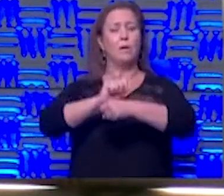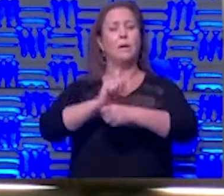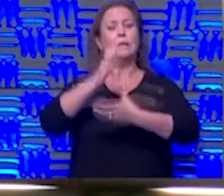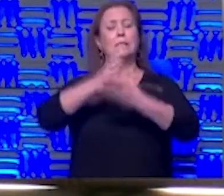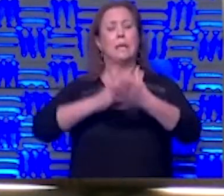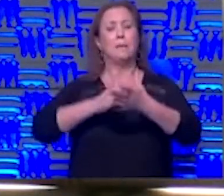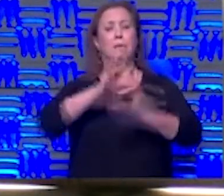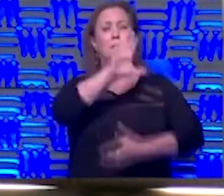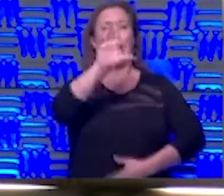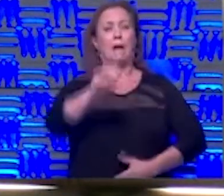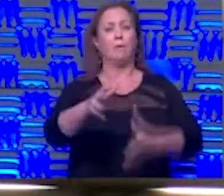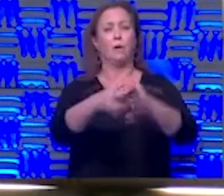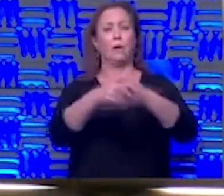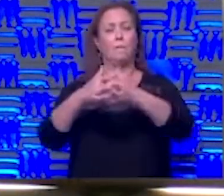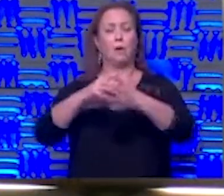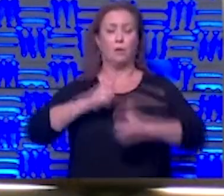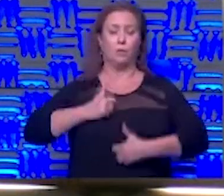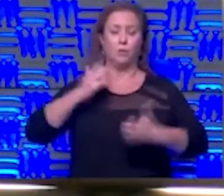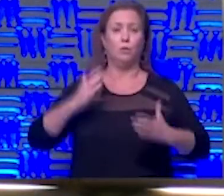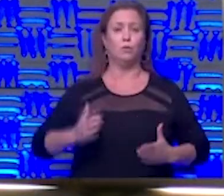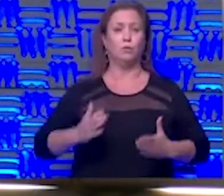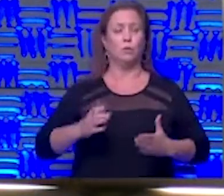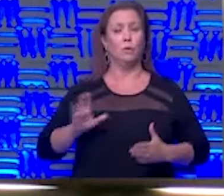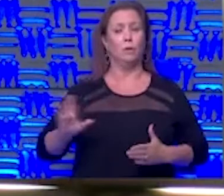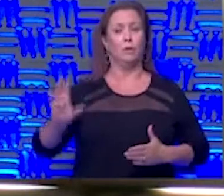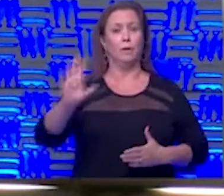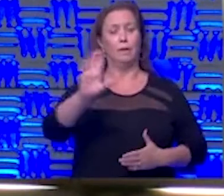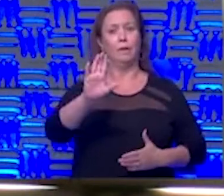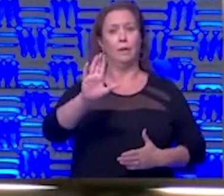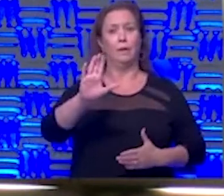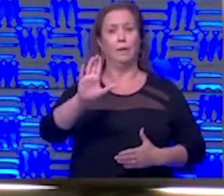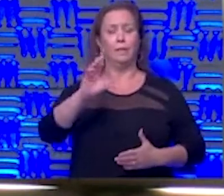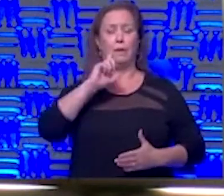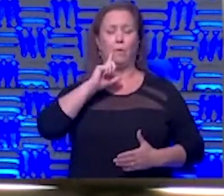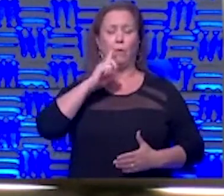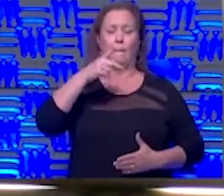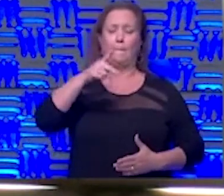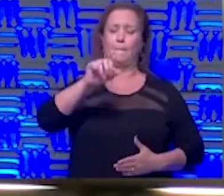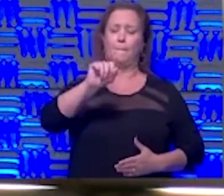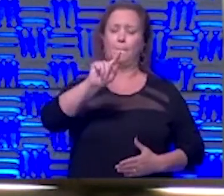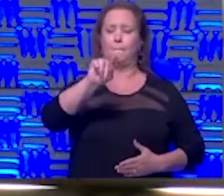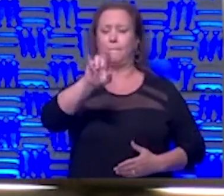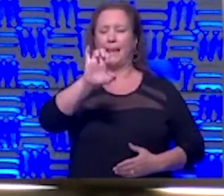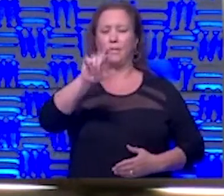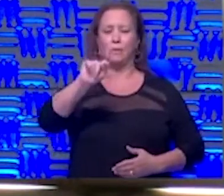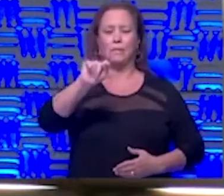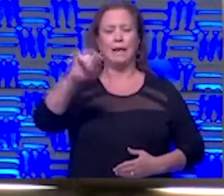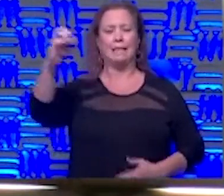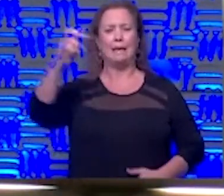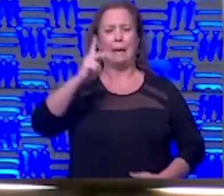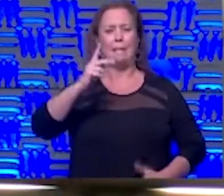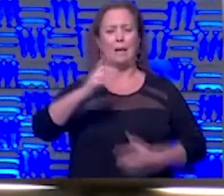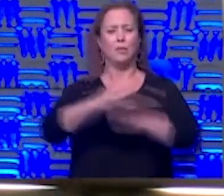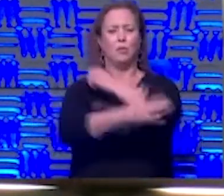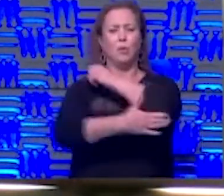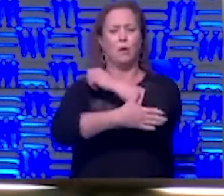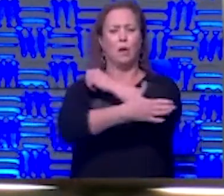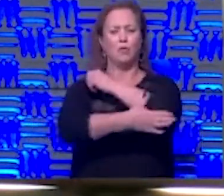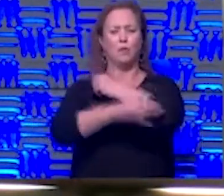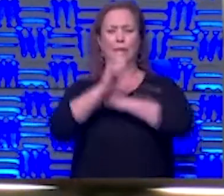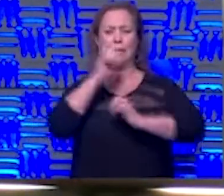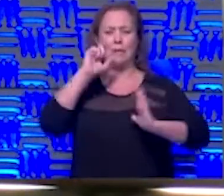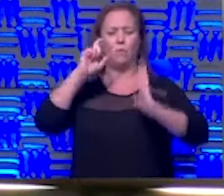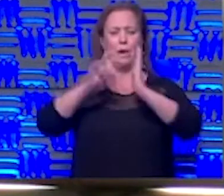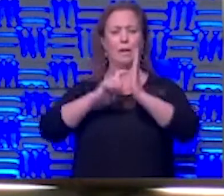American soldiers, or a lot of them, were the ultimate patriots coming back to a country that didn't really recognize their right to vote or anything